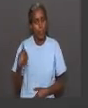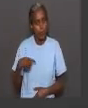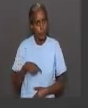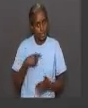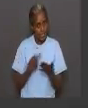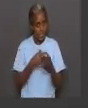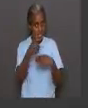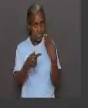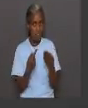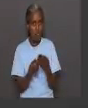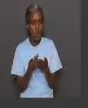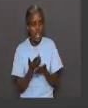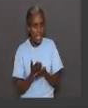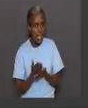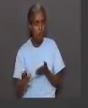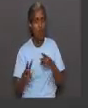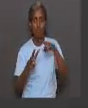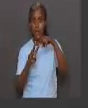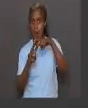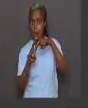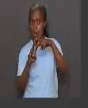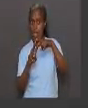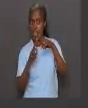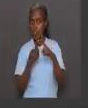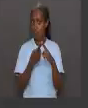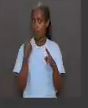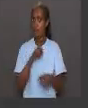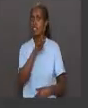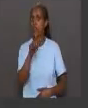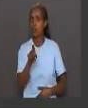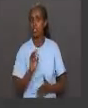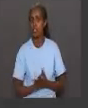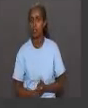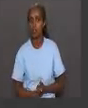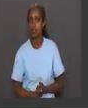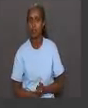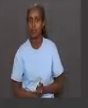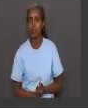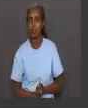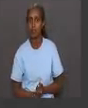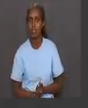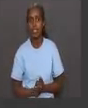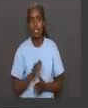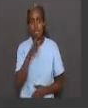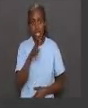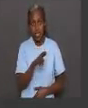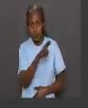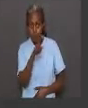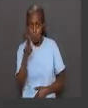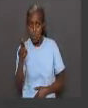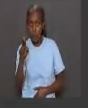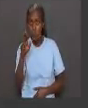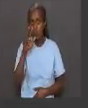We can therefore remove pi from the equation. The square